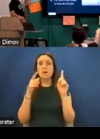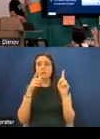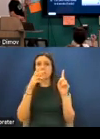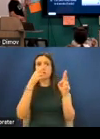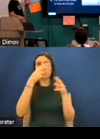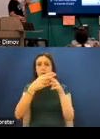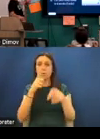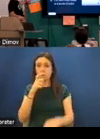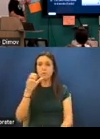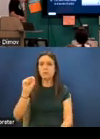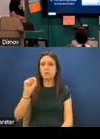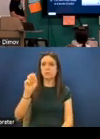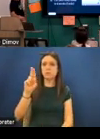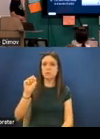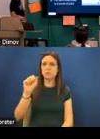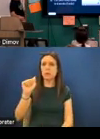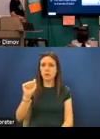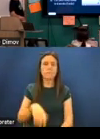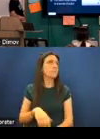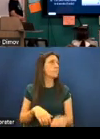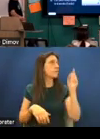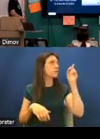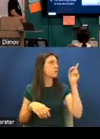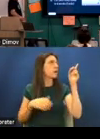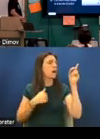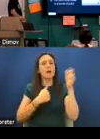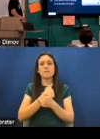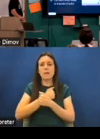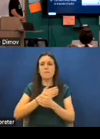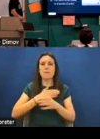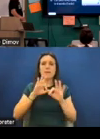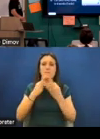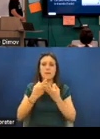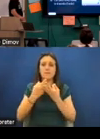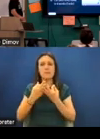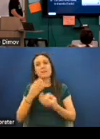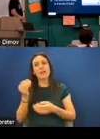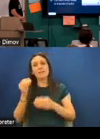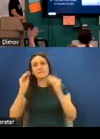Sousa. Sorry. Okay. I love my family and teaching.